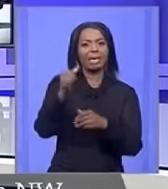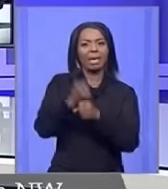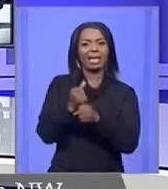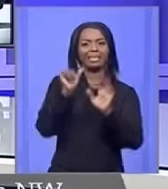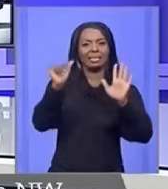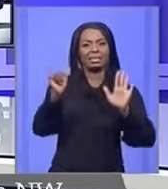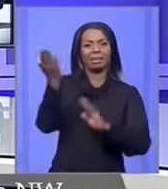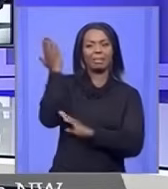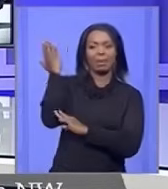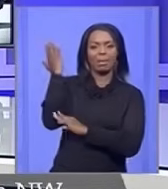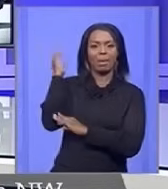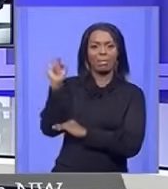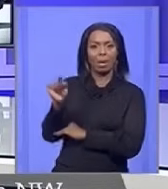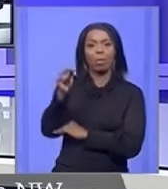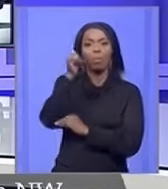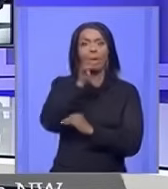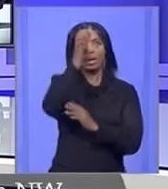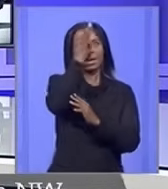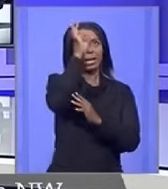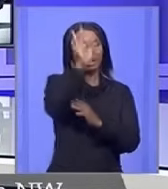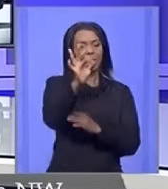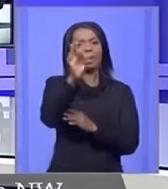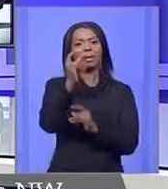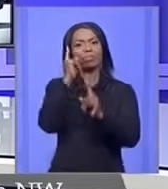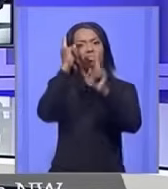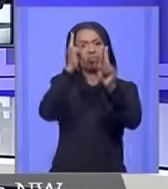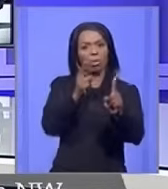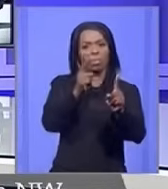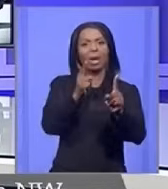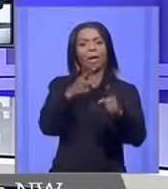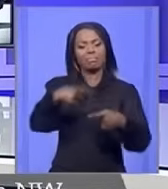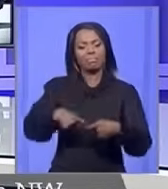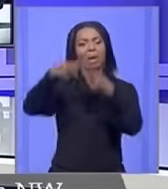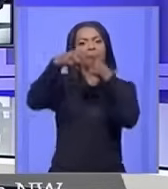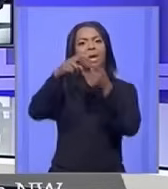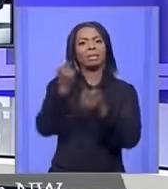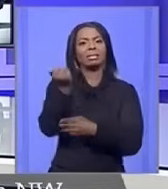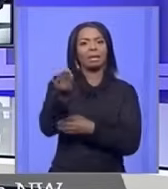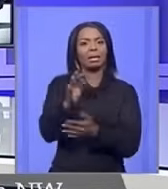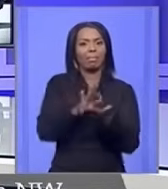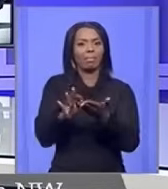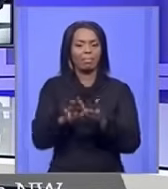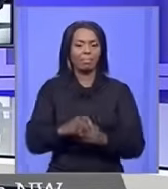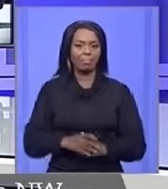ya go feta fao mmušo o ilego wa laelwa go emiša tendera yeo.